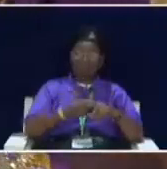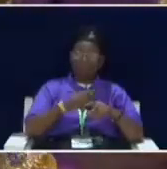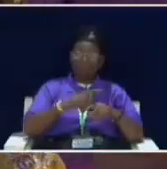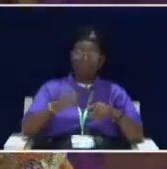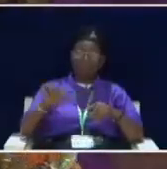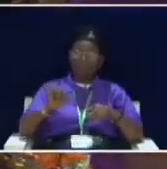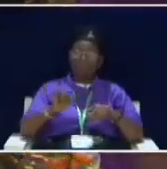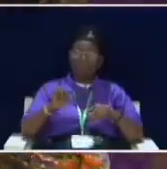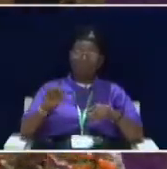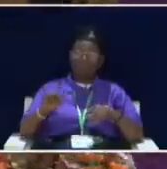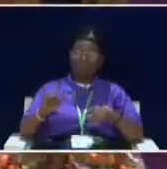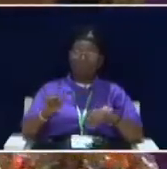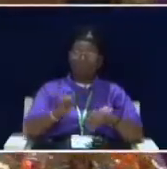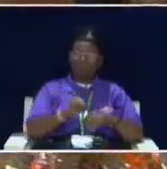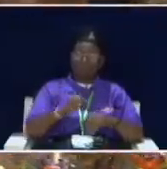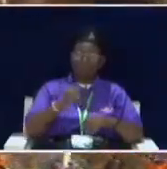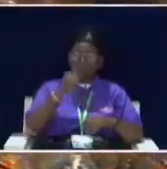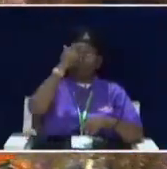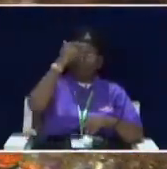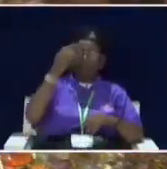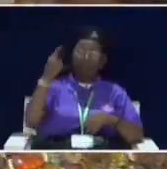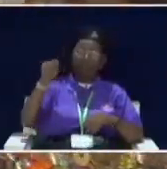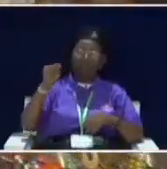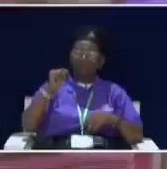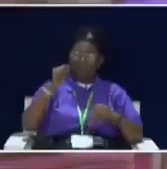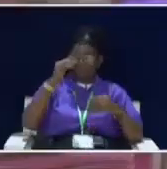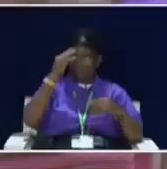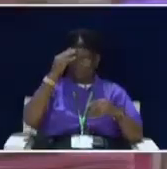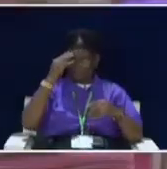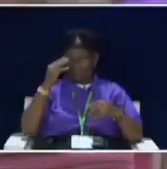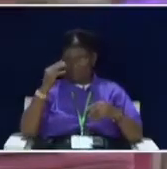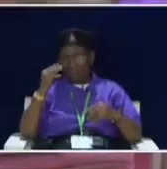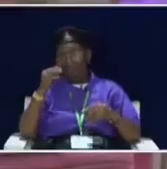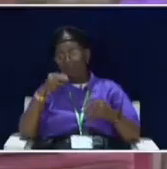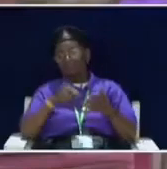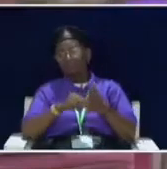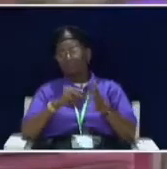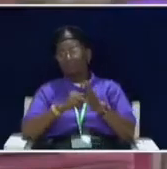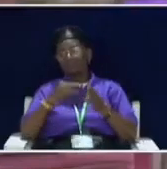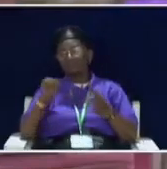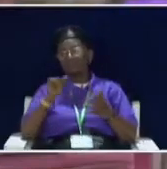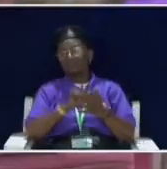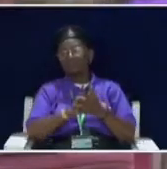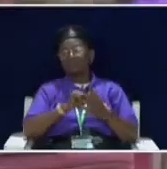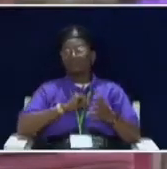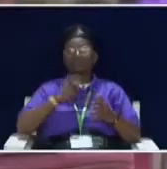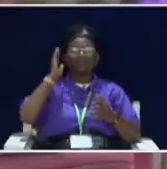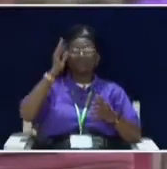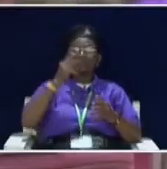the meaning of that? I will see you next year.